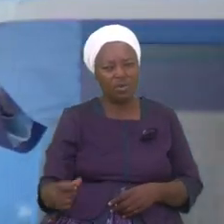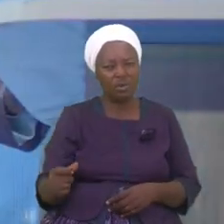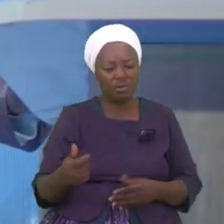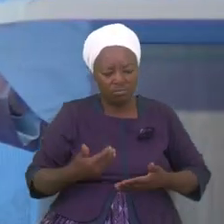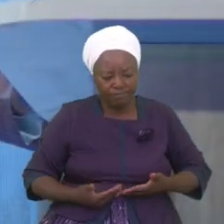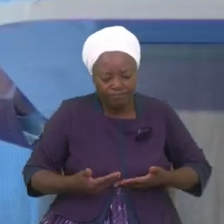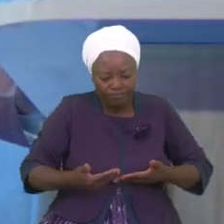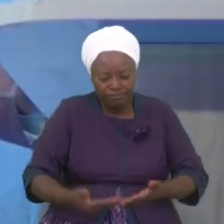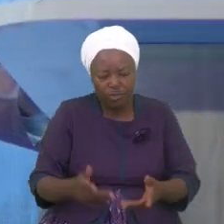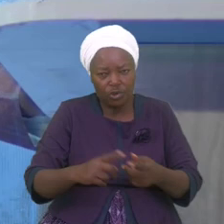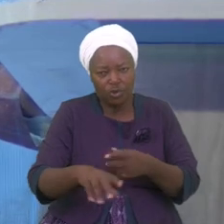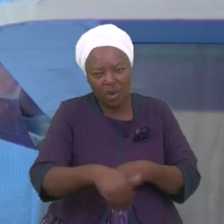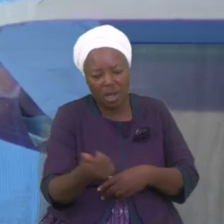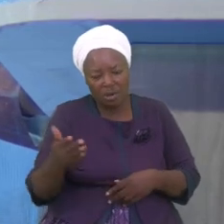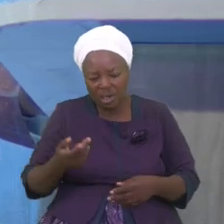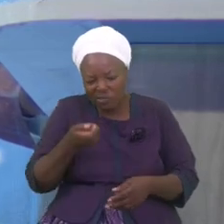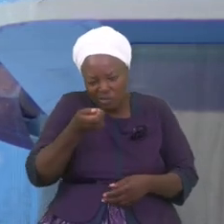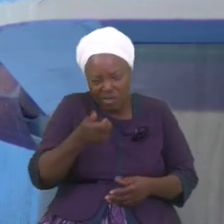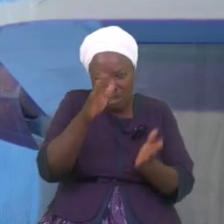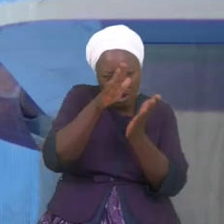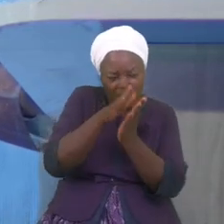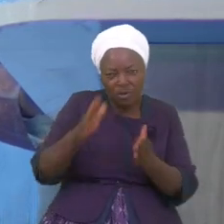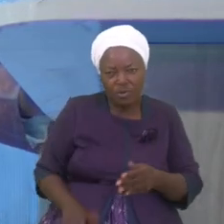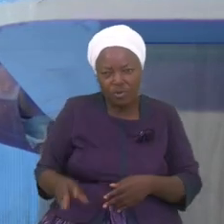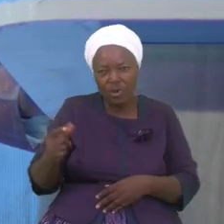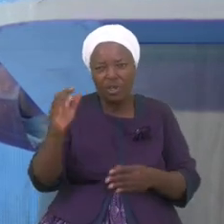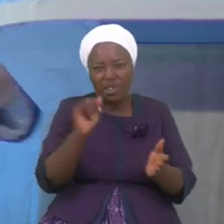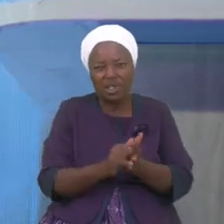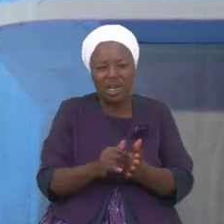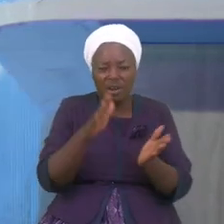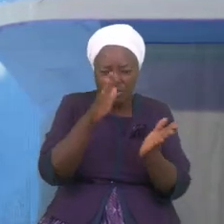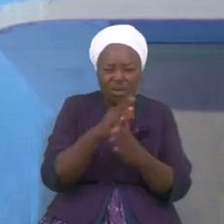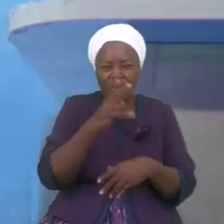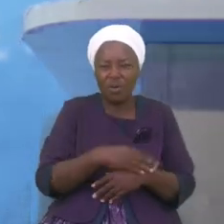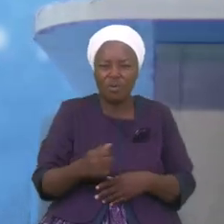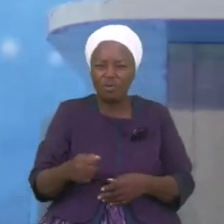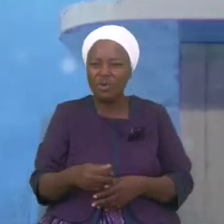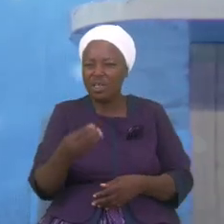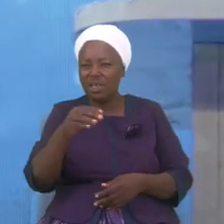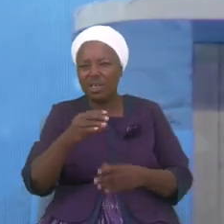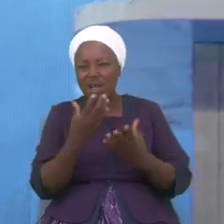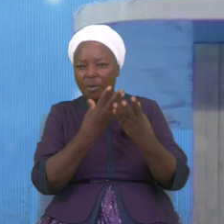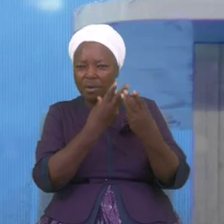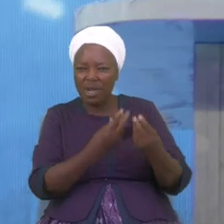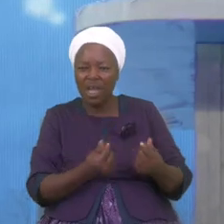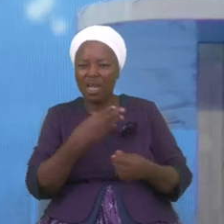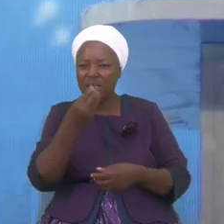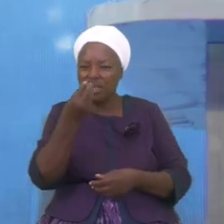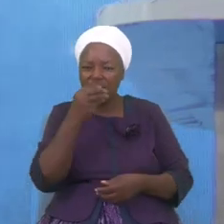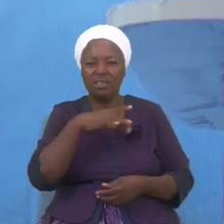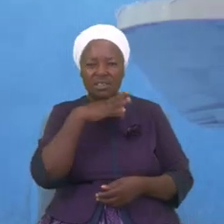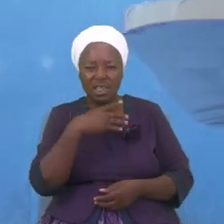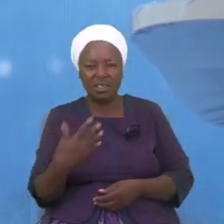birth to another little dog, that dog will be a dog and will eat dirty things